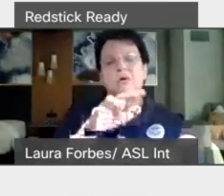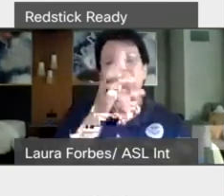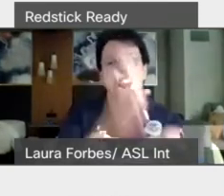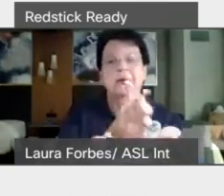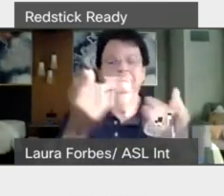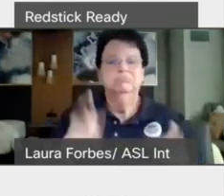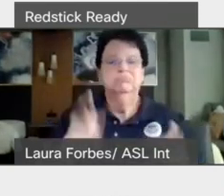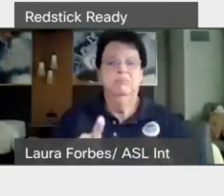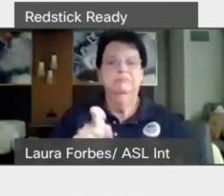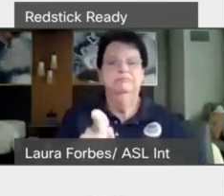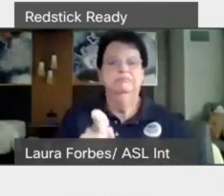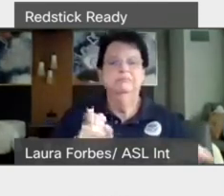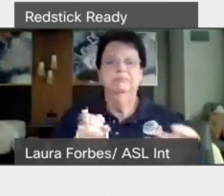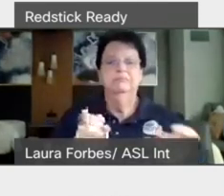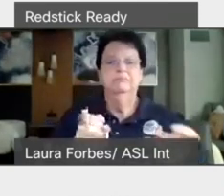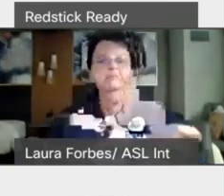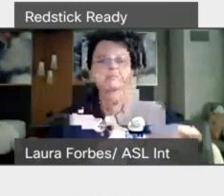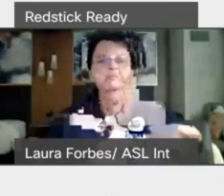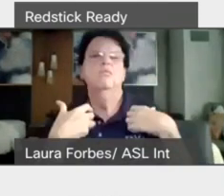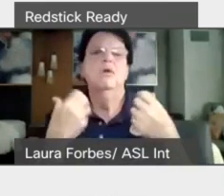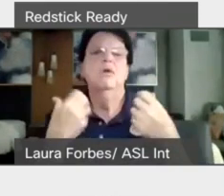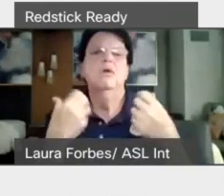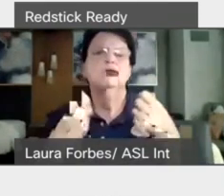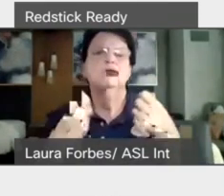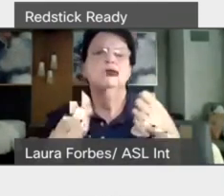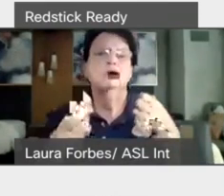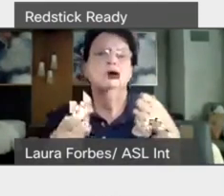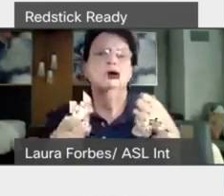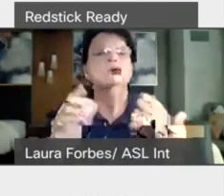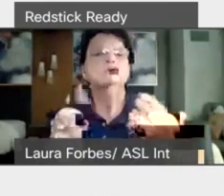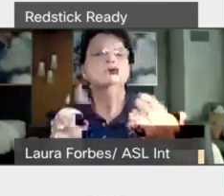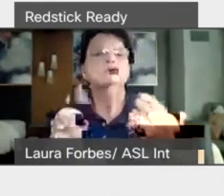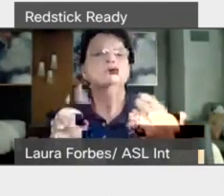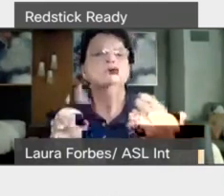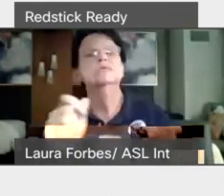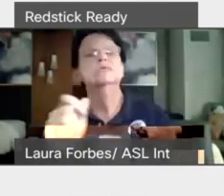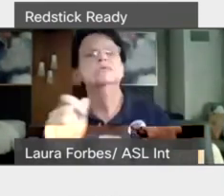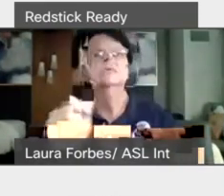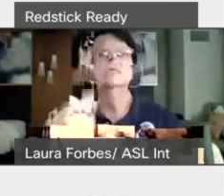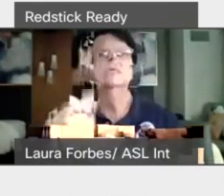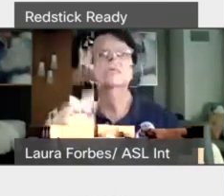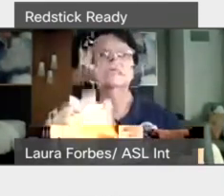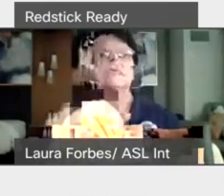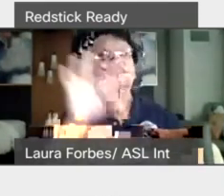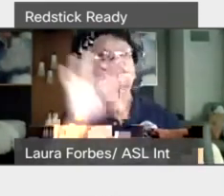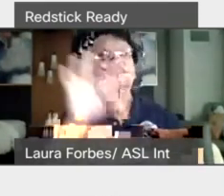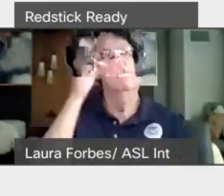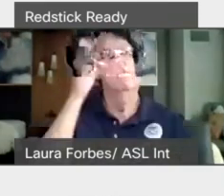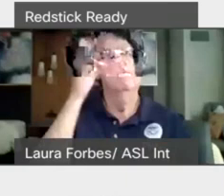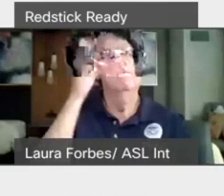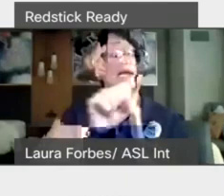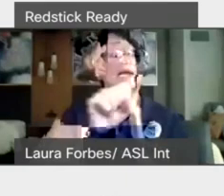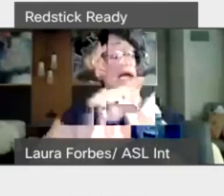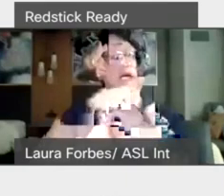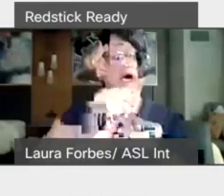today. So we have individuals on the call today with us from the state and our federal partners. So when I mentioned